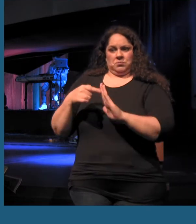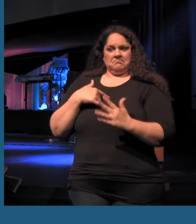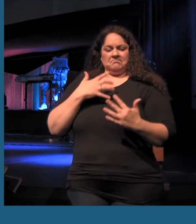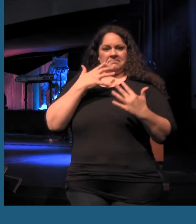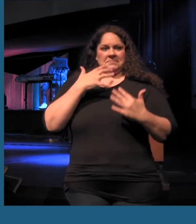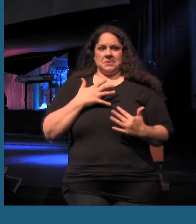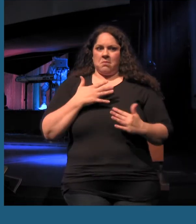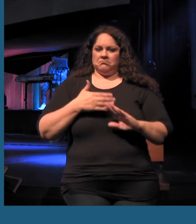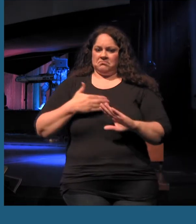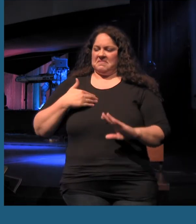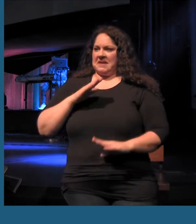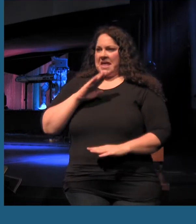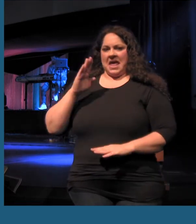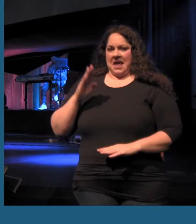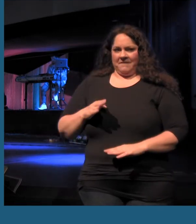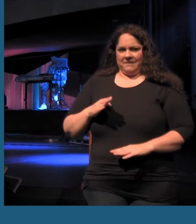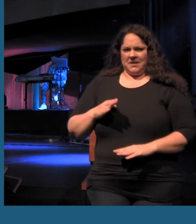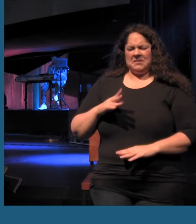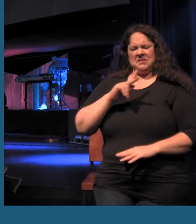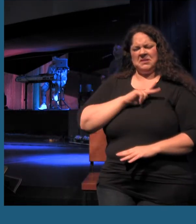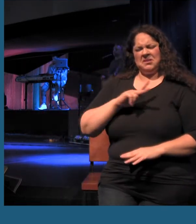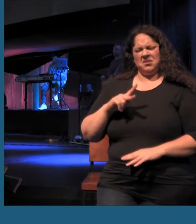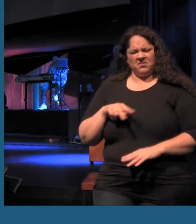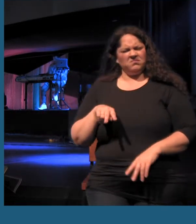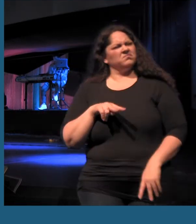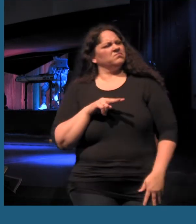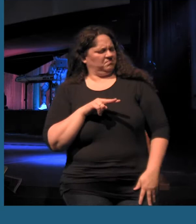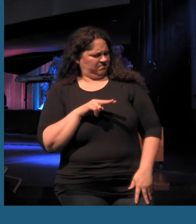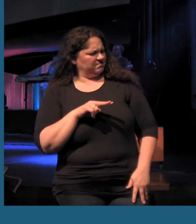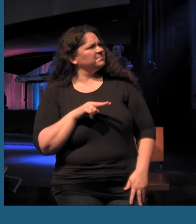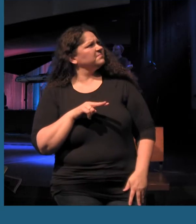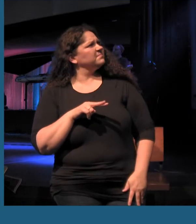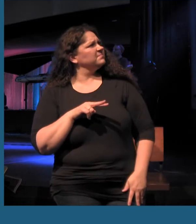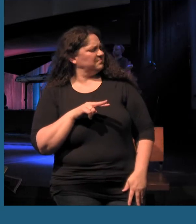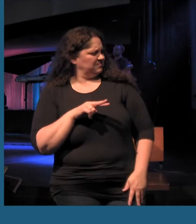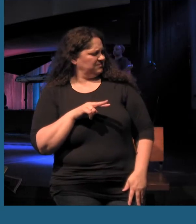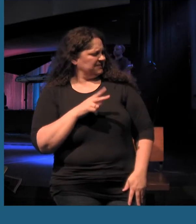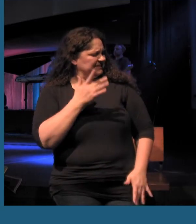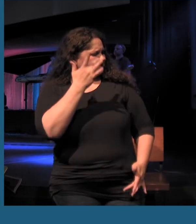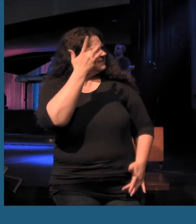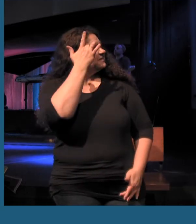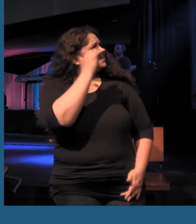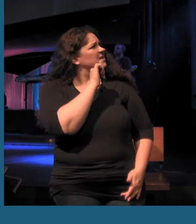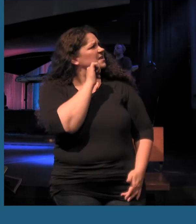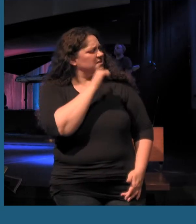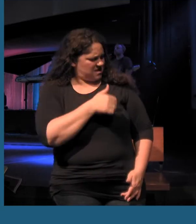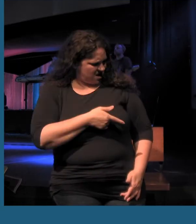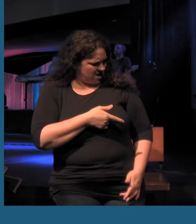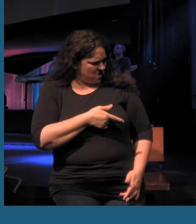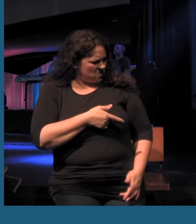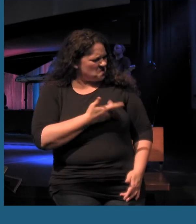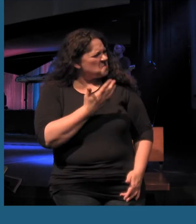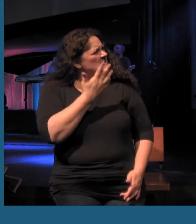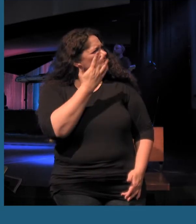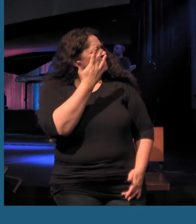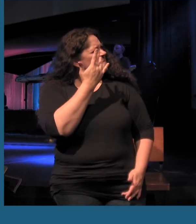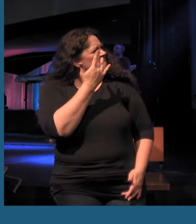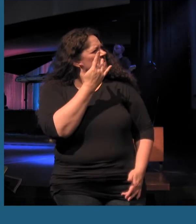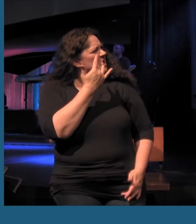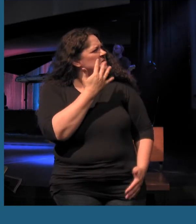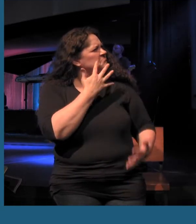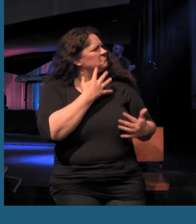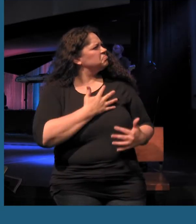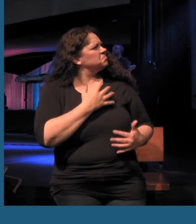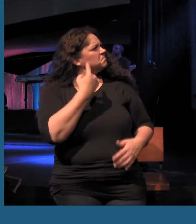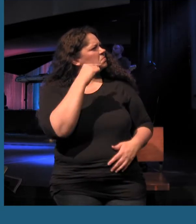before. So the king asked me, why does your face look so sad when you are not ill?